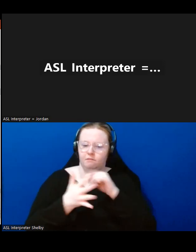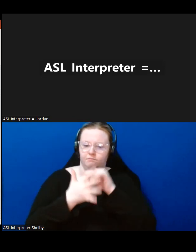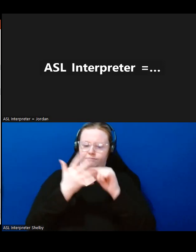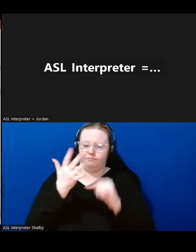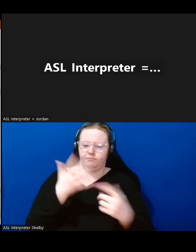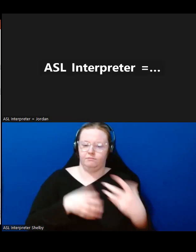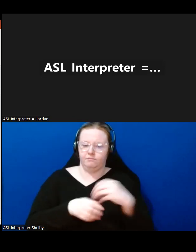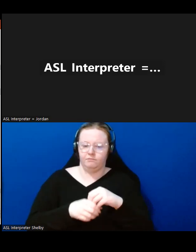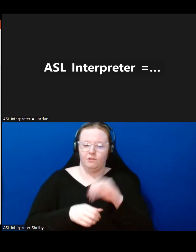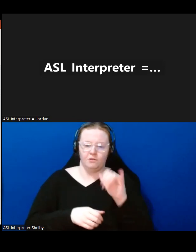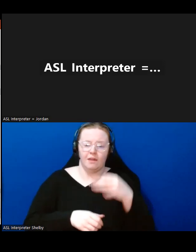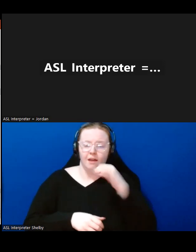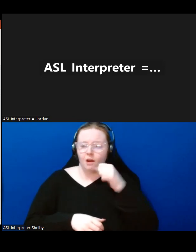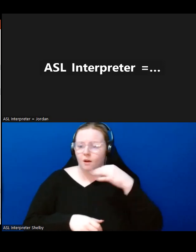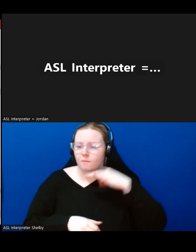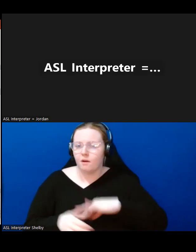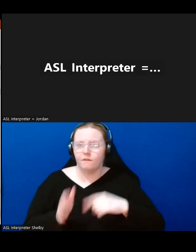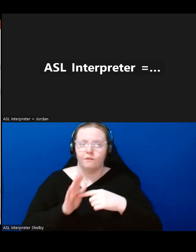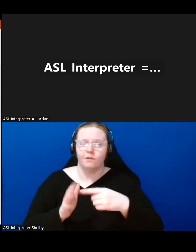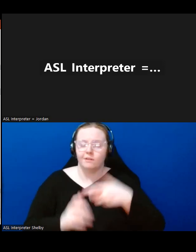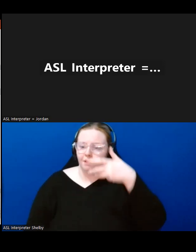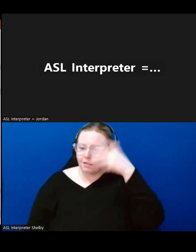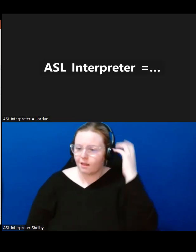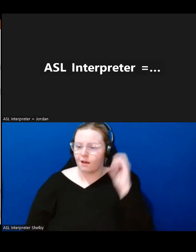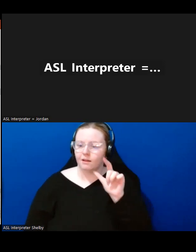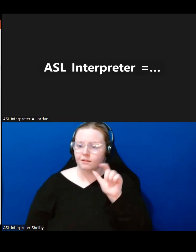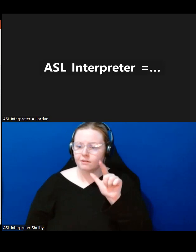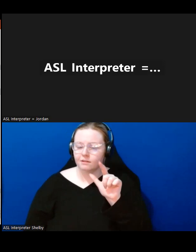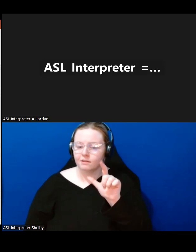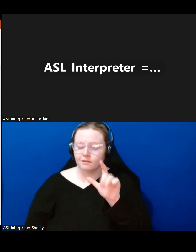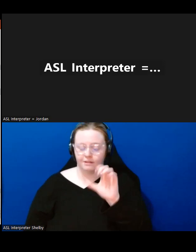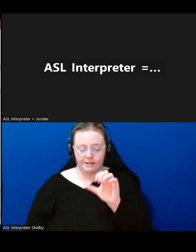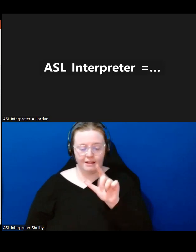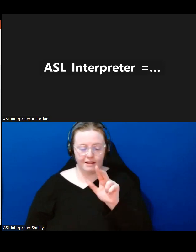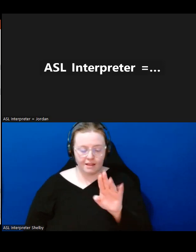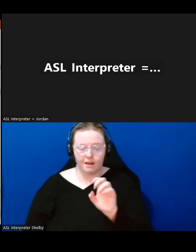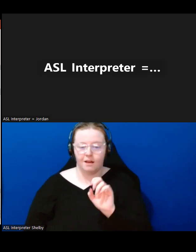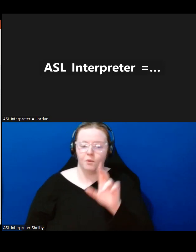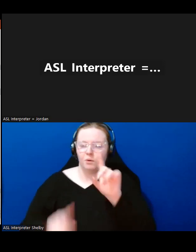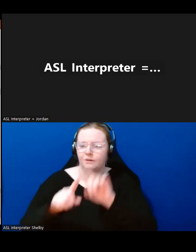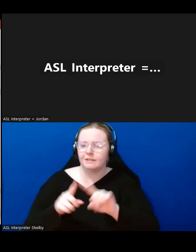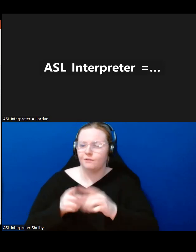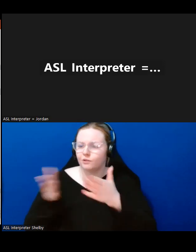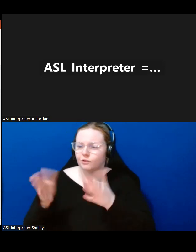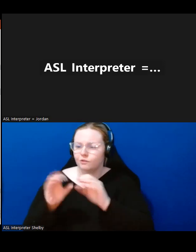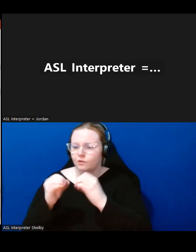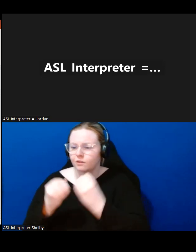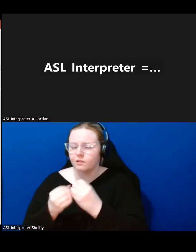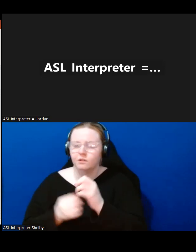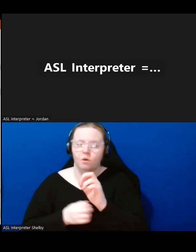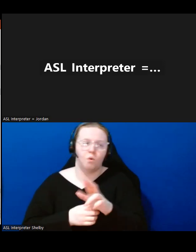like a Lions Club, or you know, various service organizations, or some of